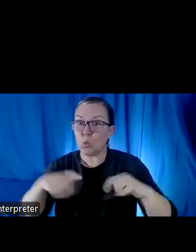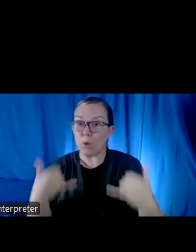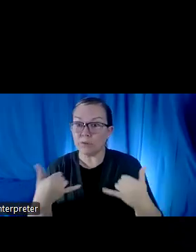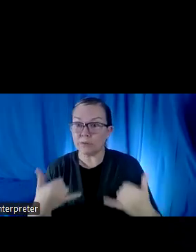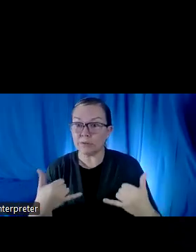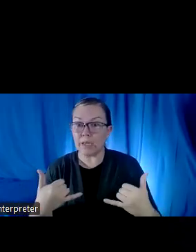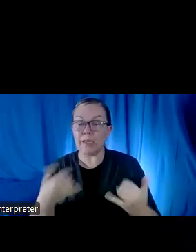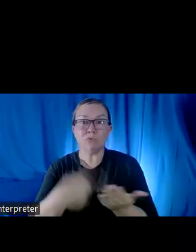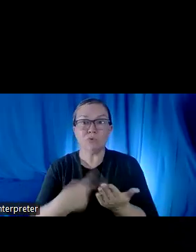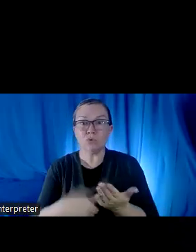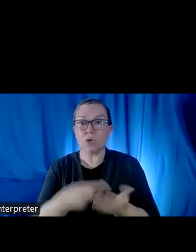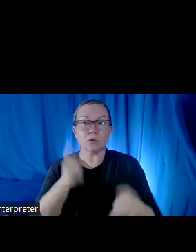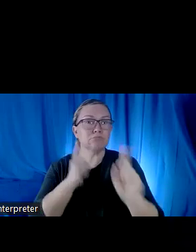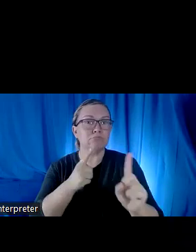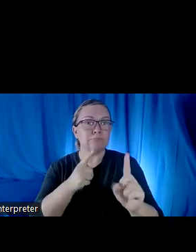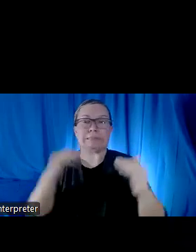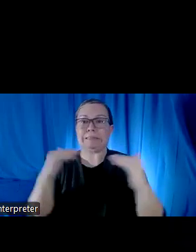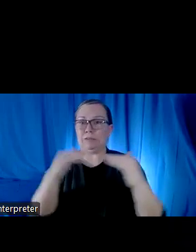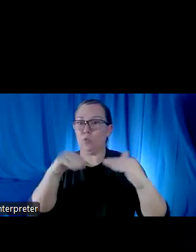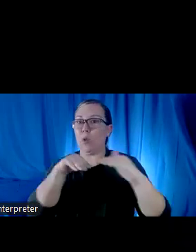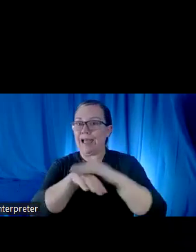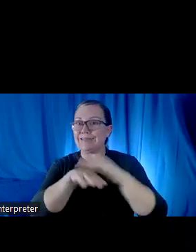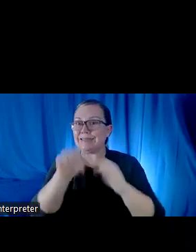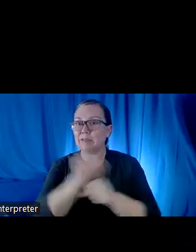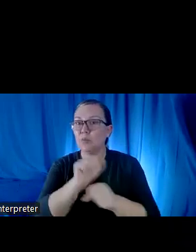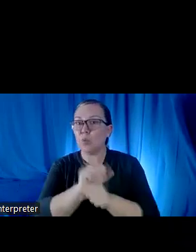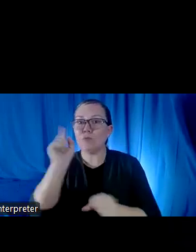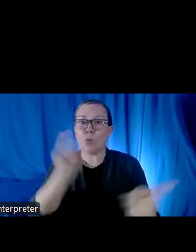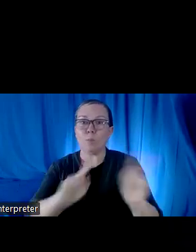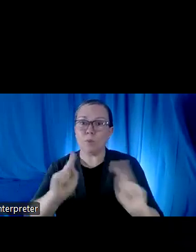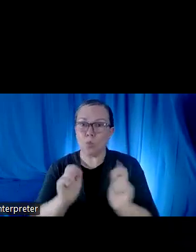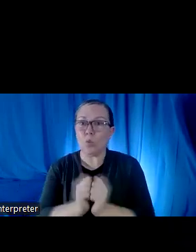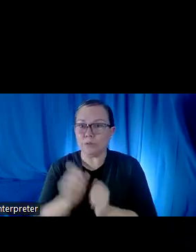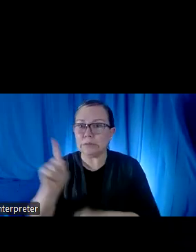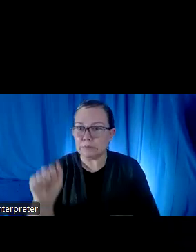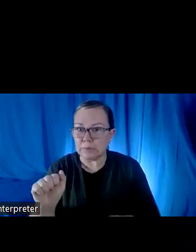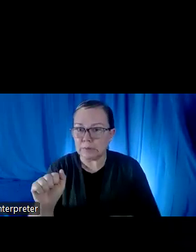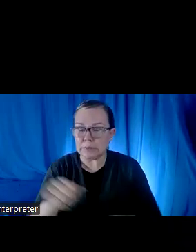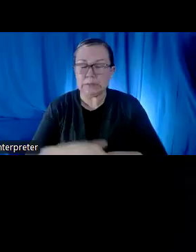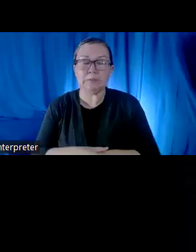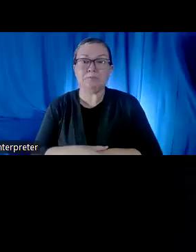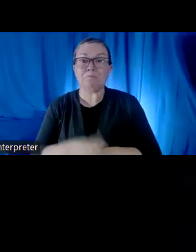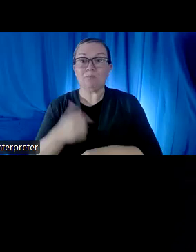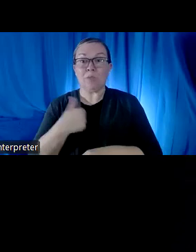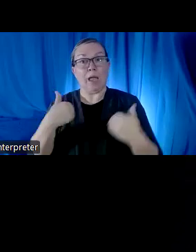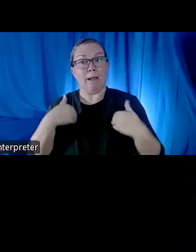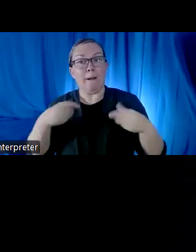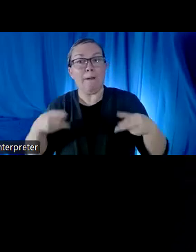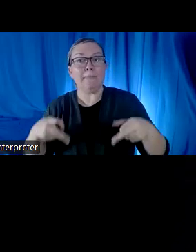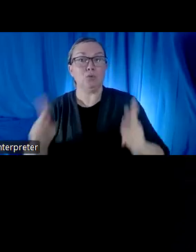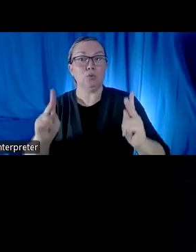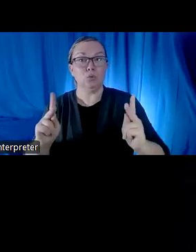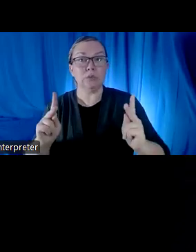talk about working towards equal access employment for people with disabilities. And I got the opportunity